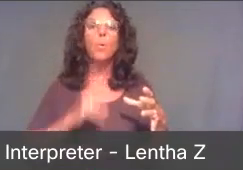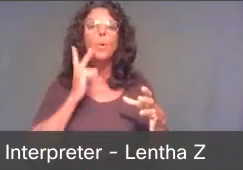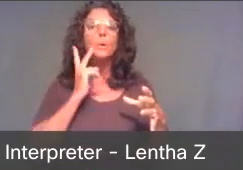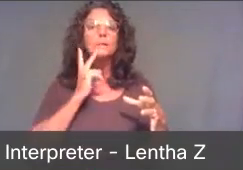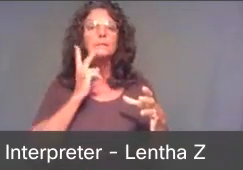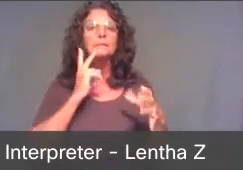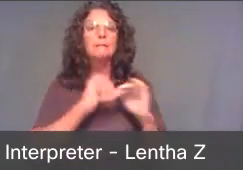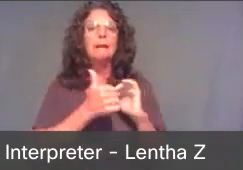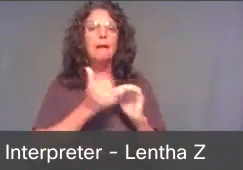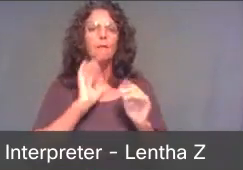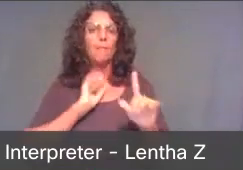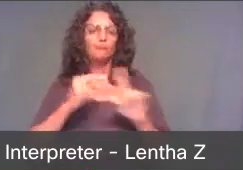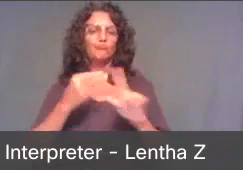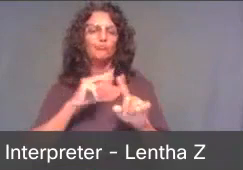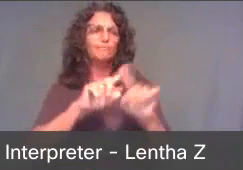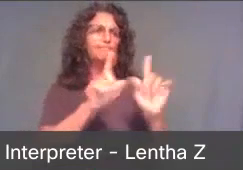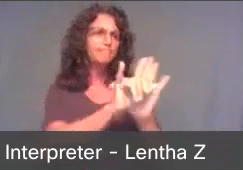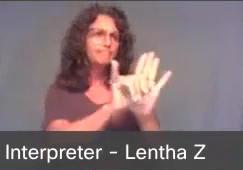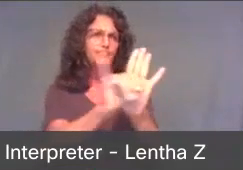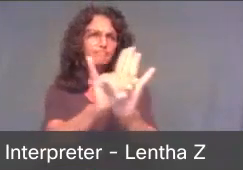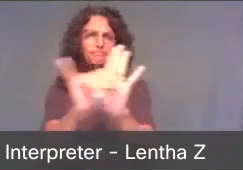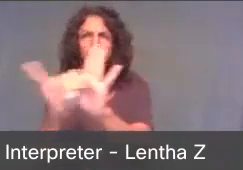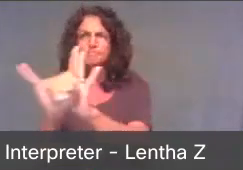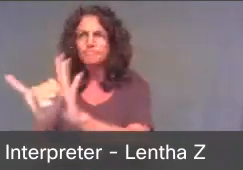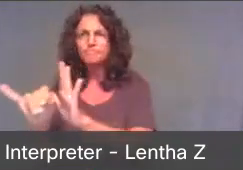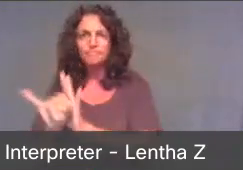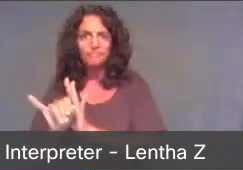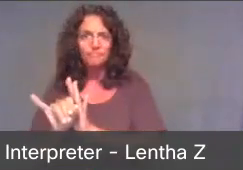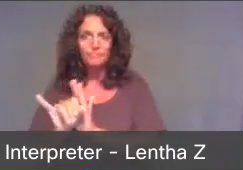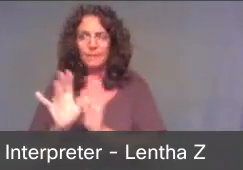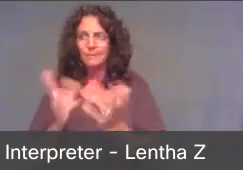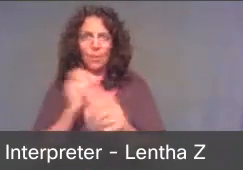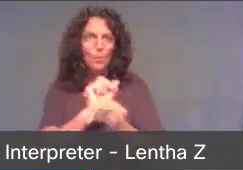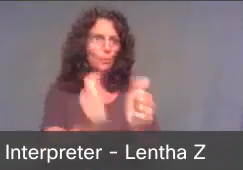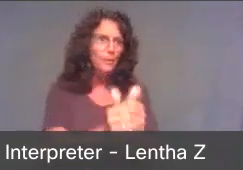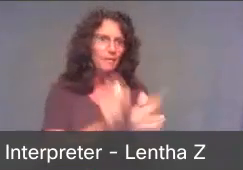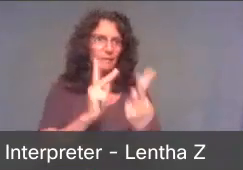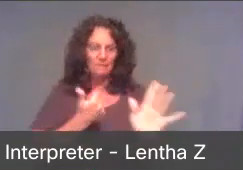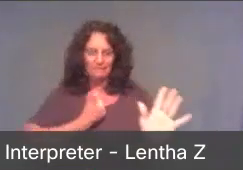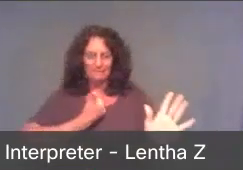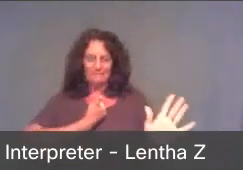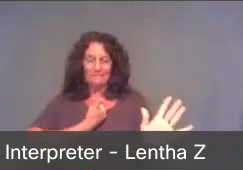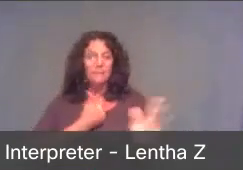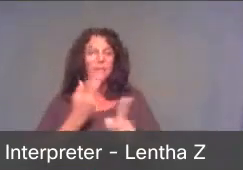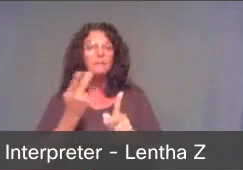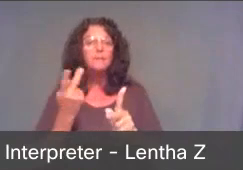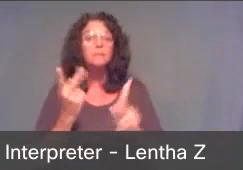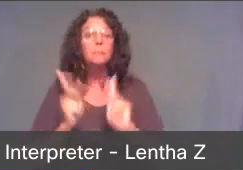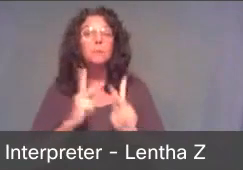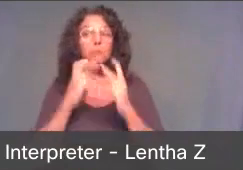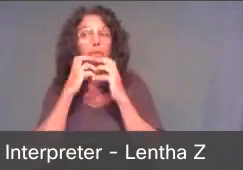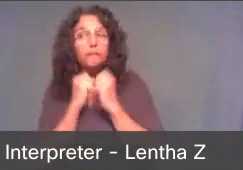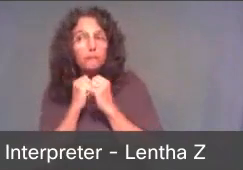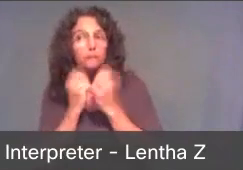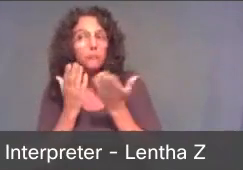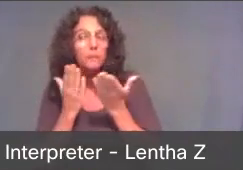and other experiences of people that we work with, or people that we are, or people that we care about. And so we can